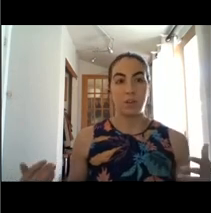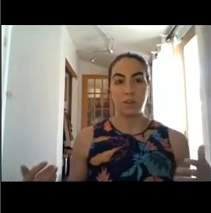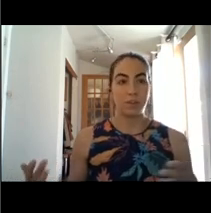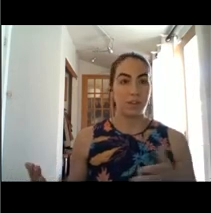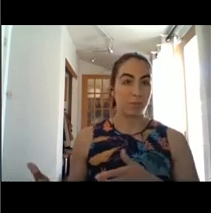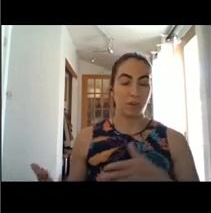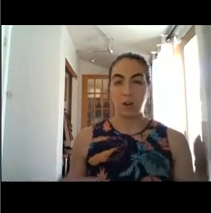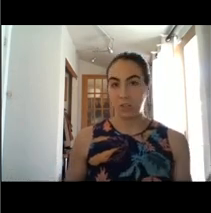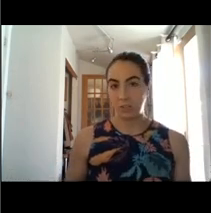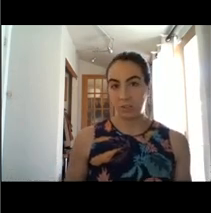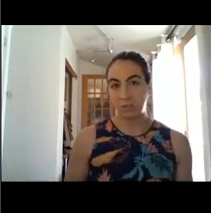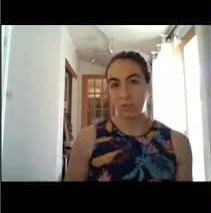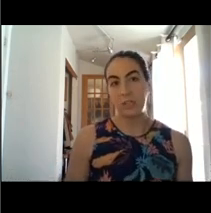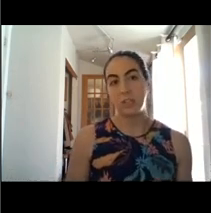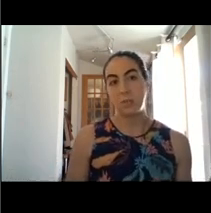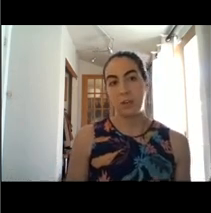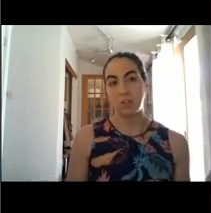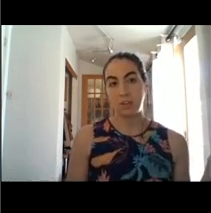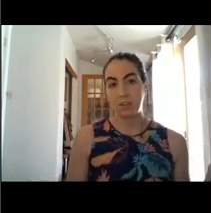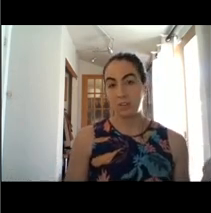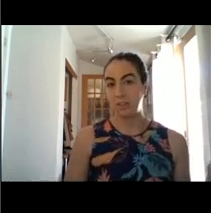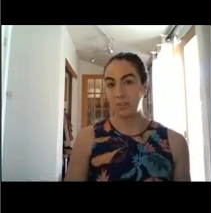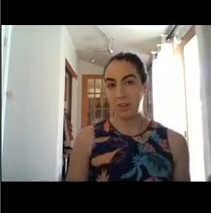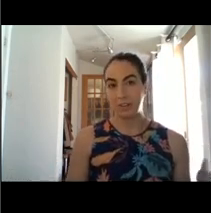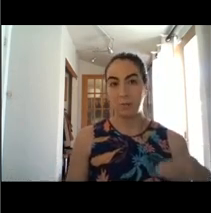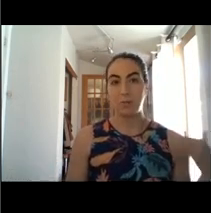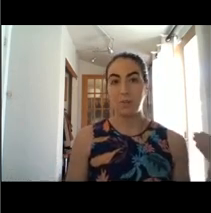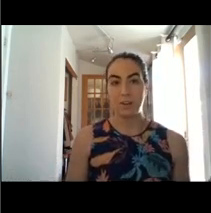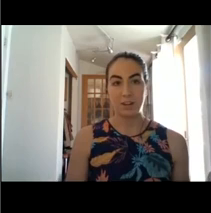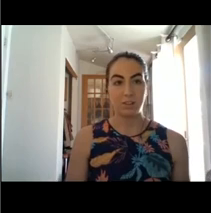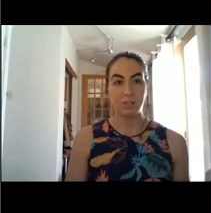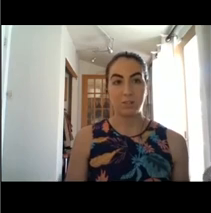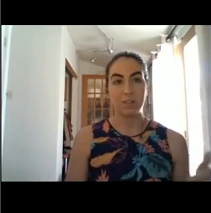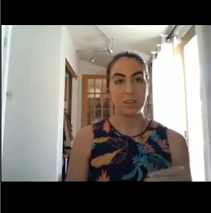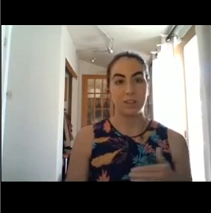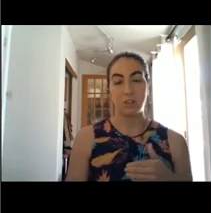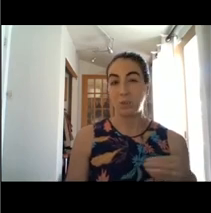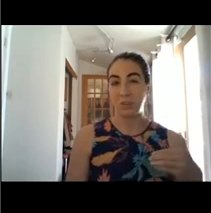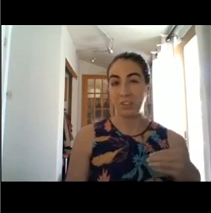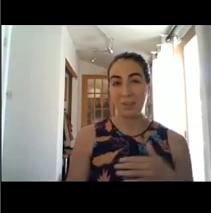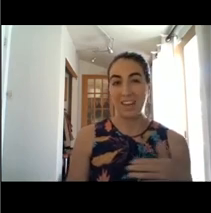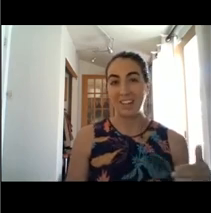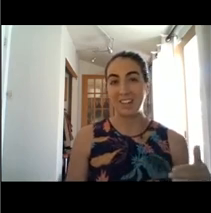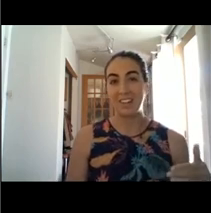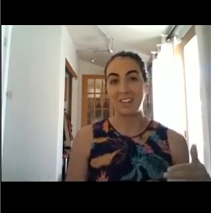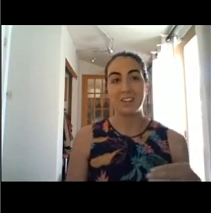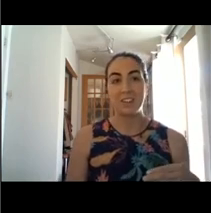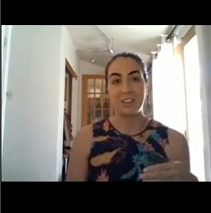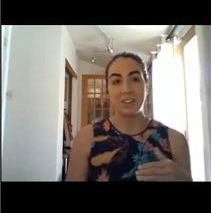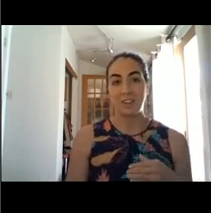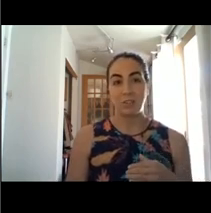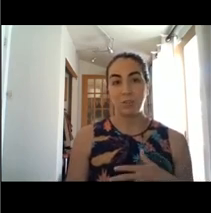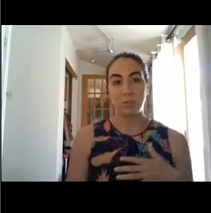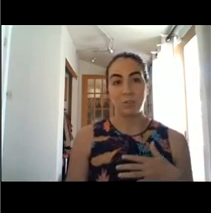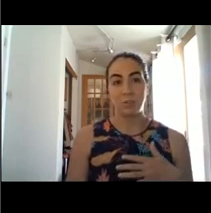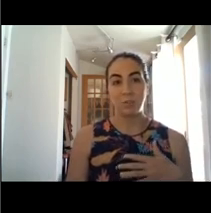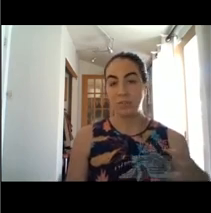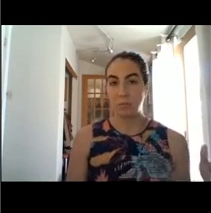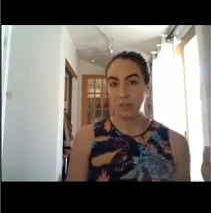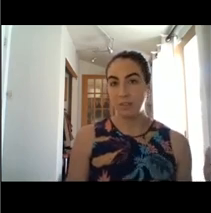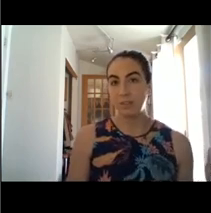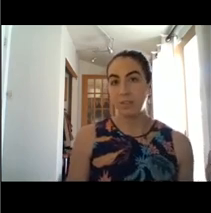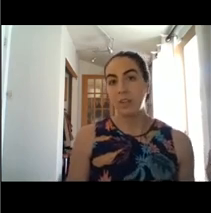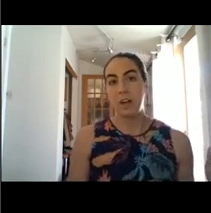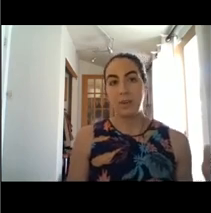with all the precautions that you need to make sure that they're disinfected before the next use. So I think that there shouldn't really be anything that is used